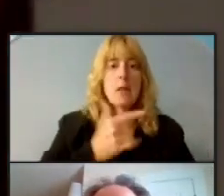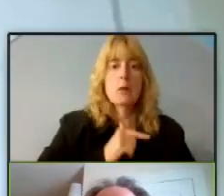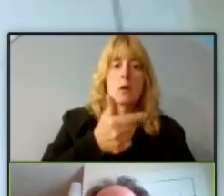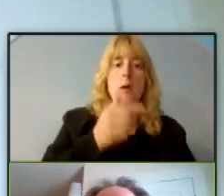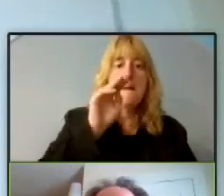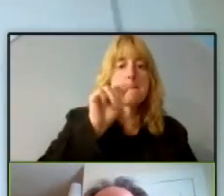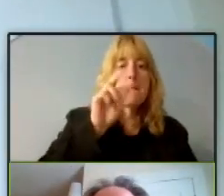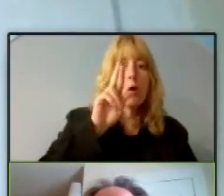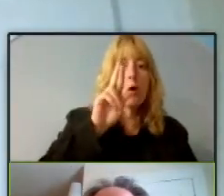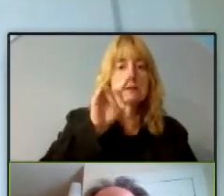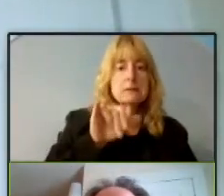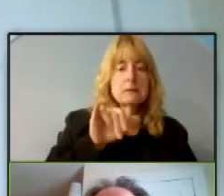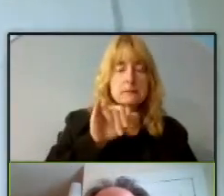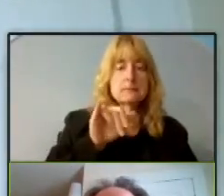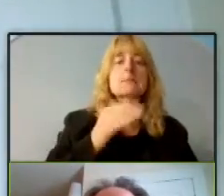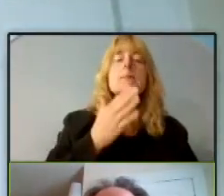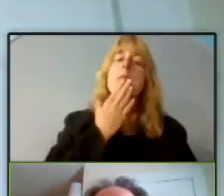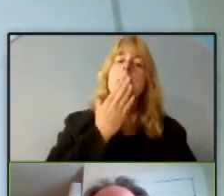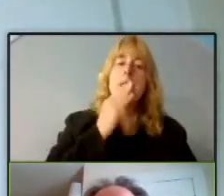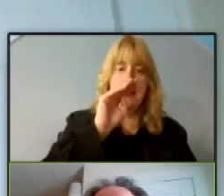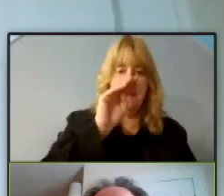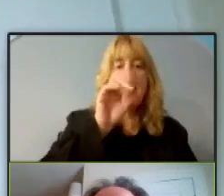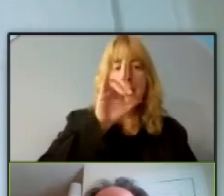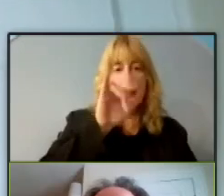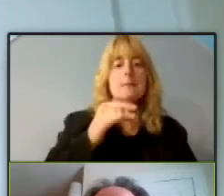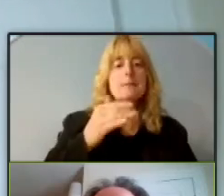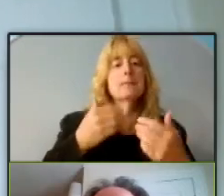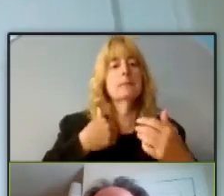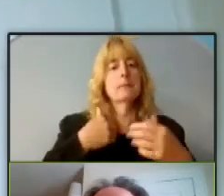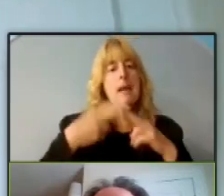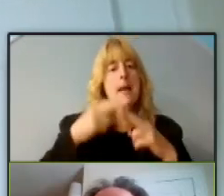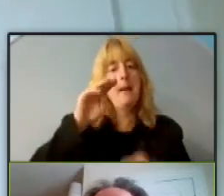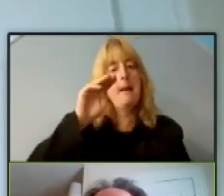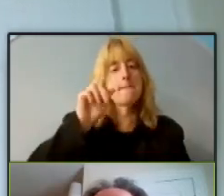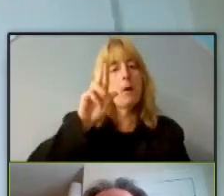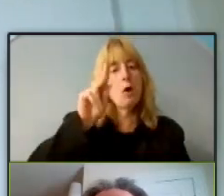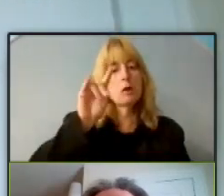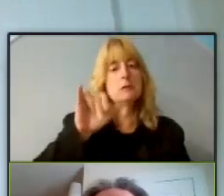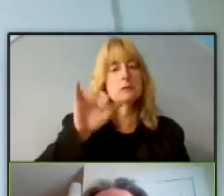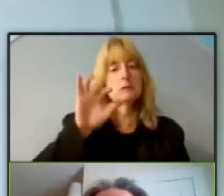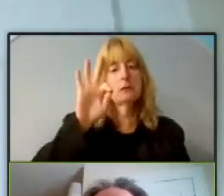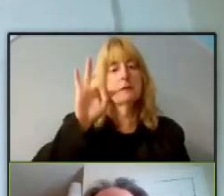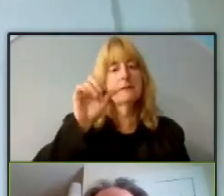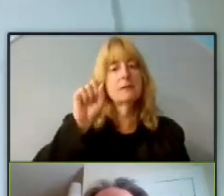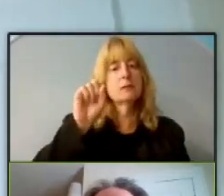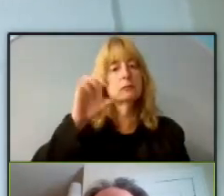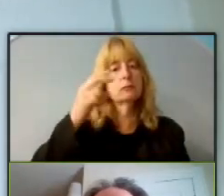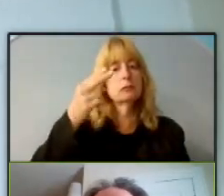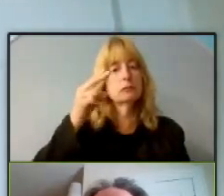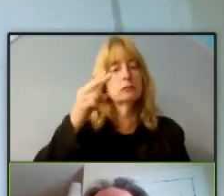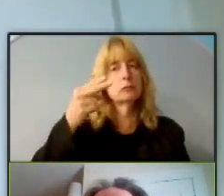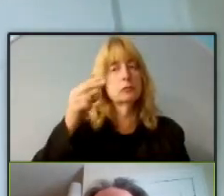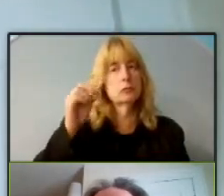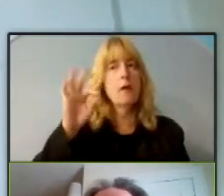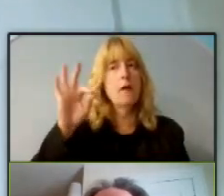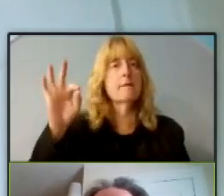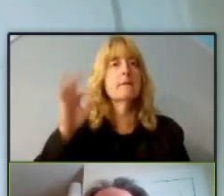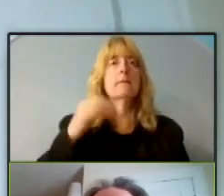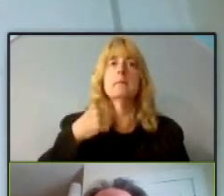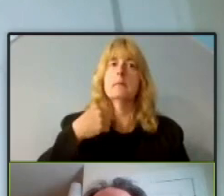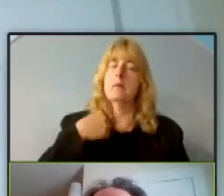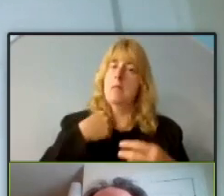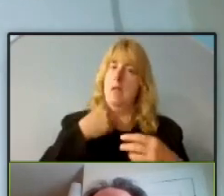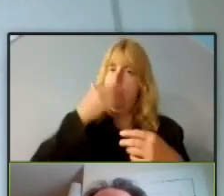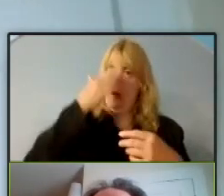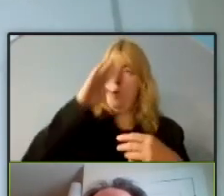Thank you, Molly. This is Marty Fishoff, and I'd like to remember Ossian Sweet. We all know that anti-Black violence is nothing new in this